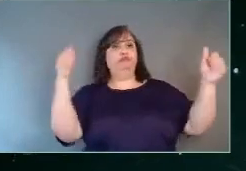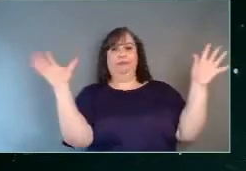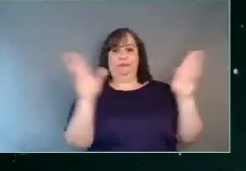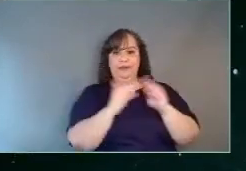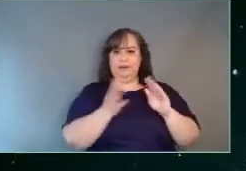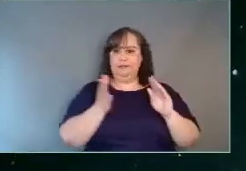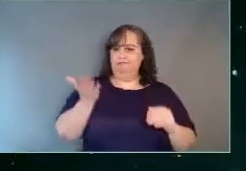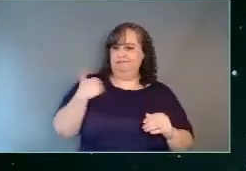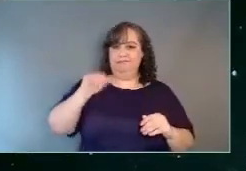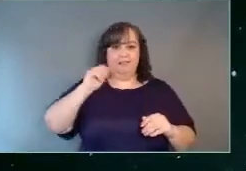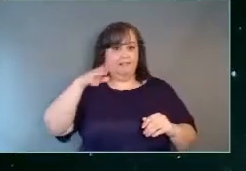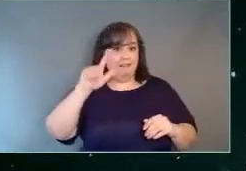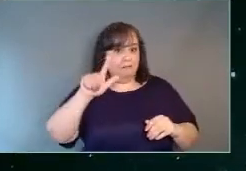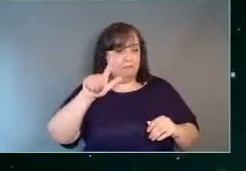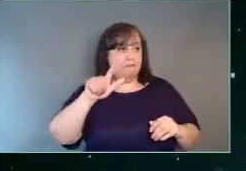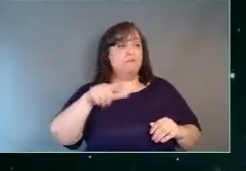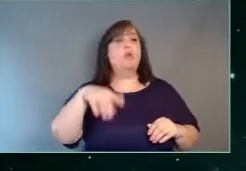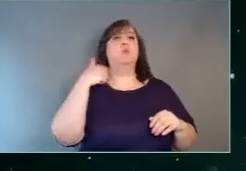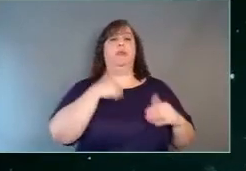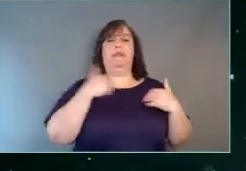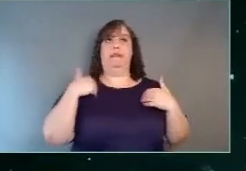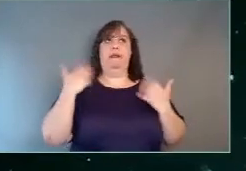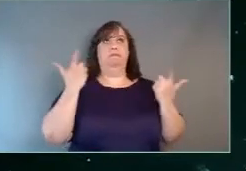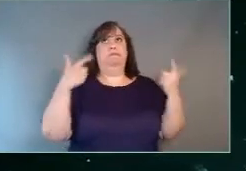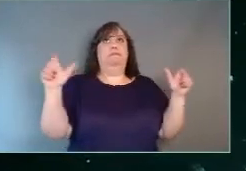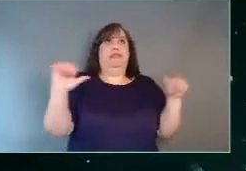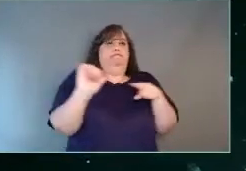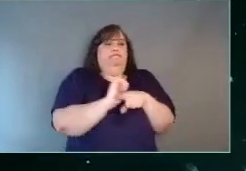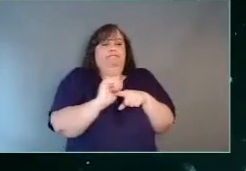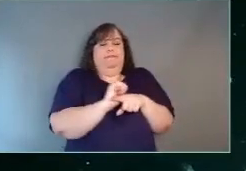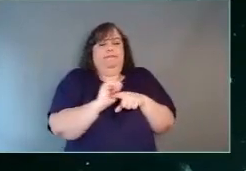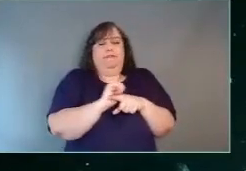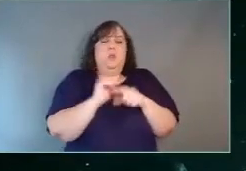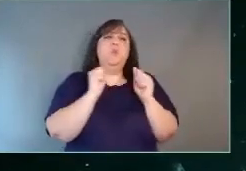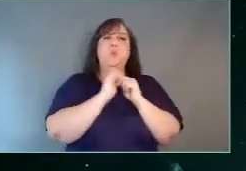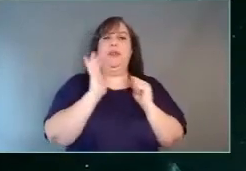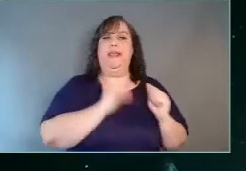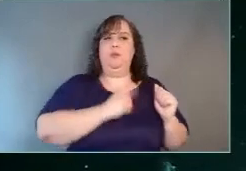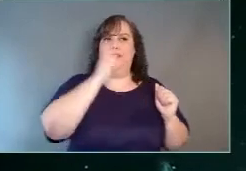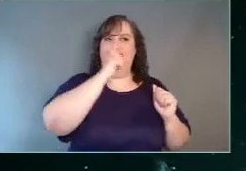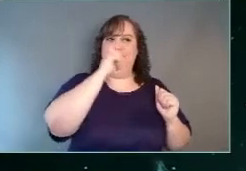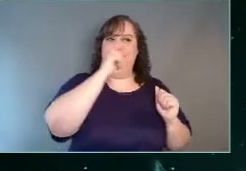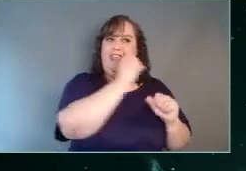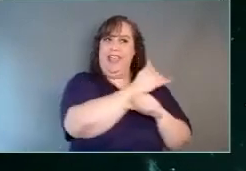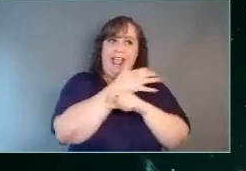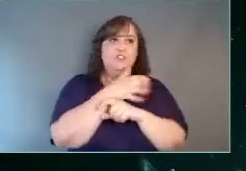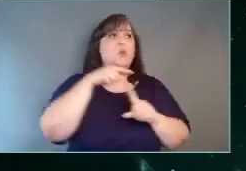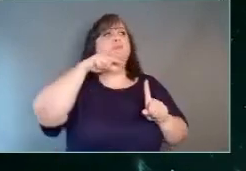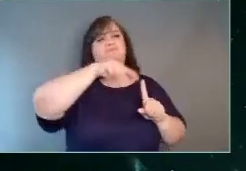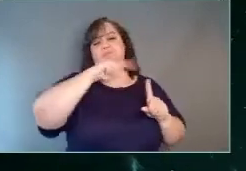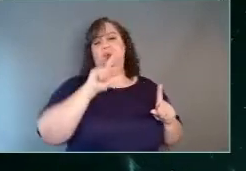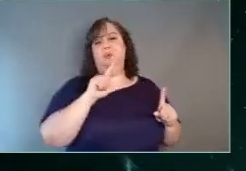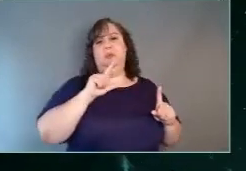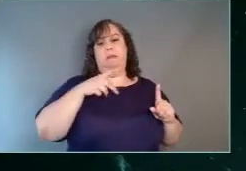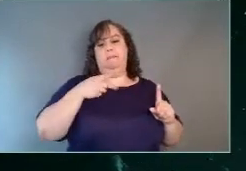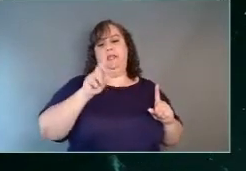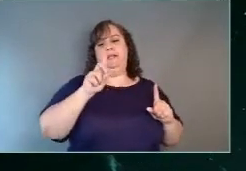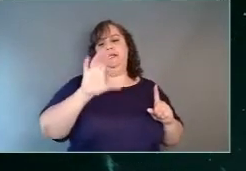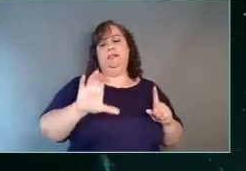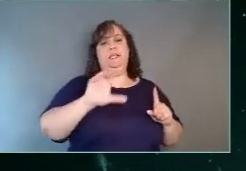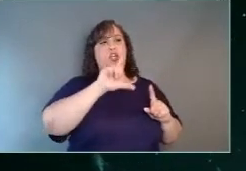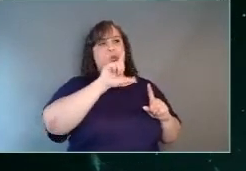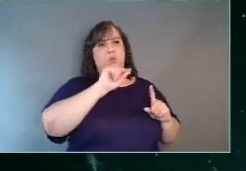this fake asteroid, 2021 PDC, and decision makers and scientists from around the world worked together